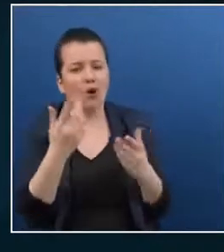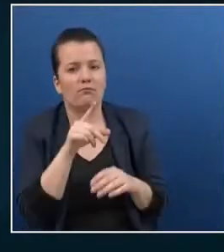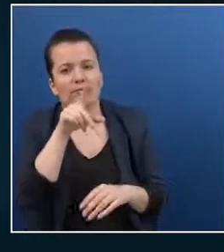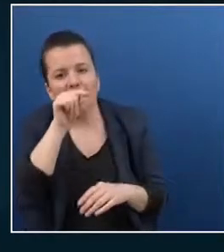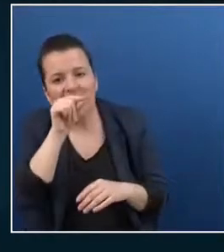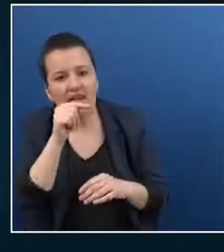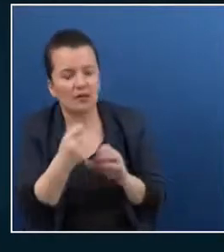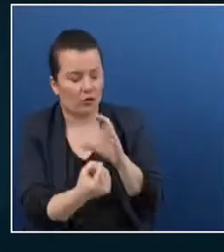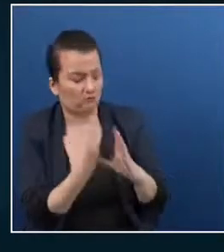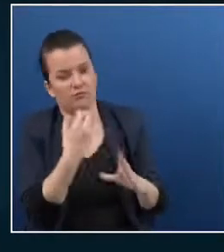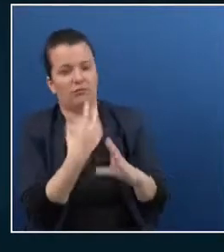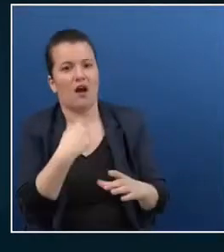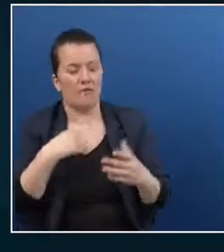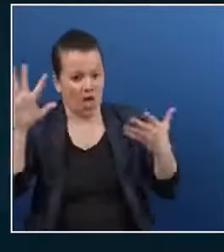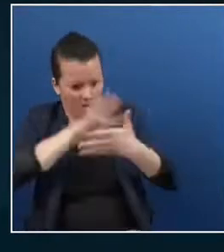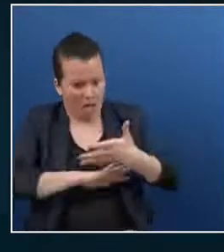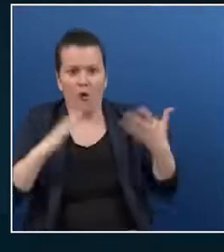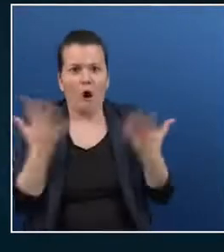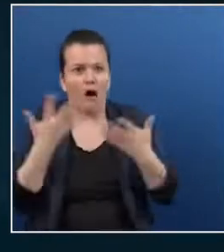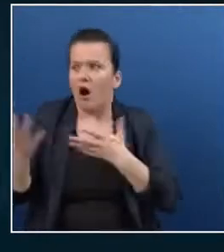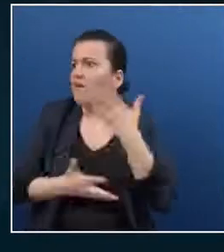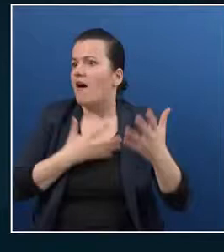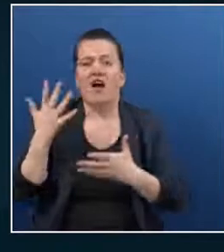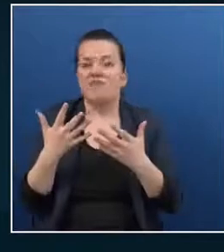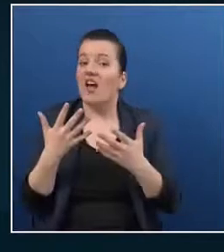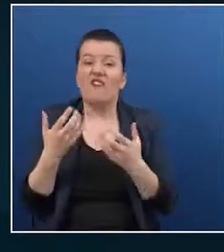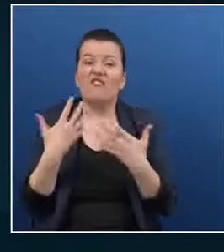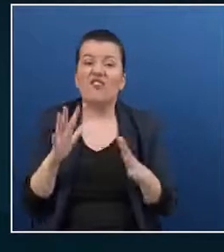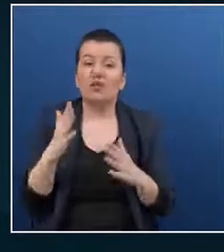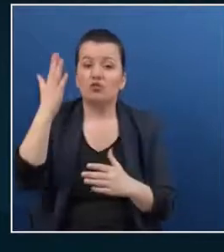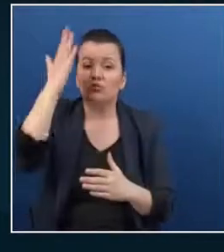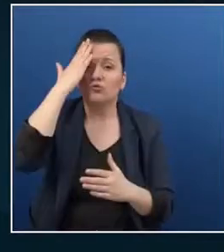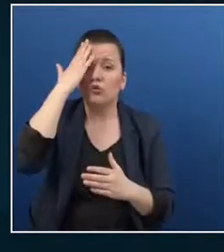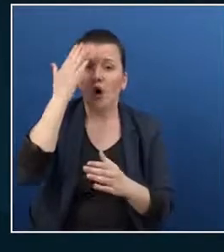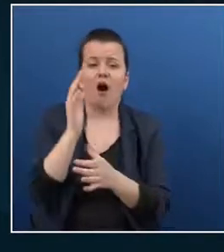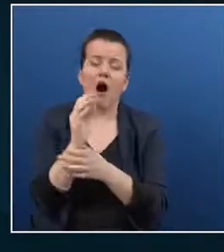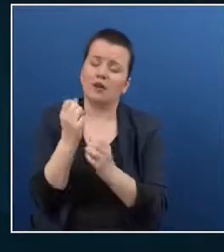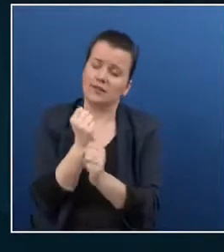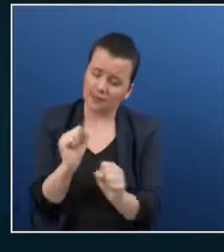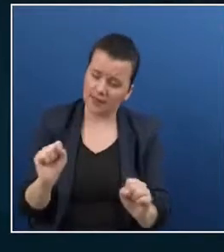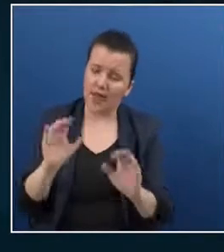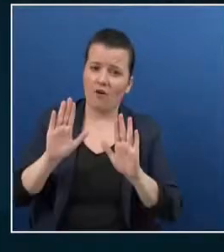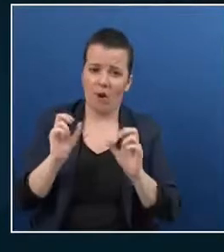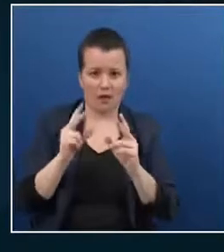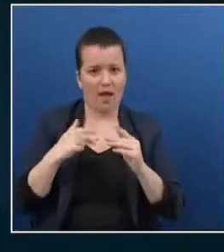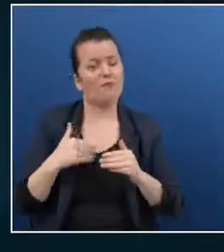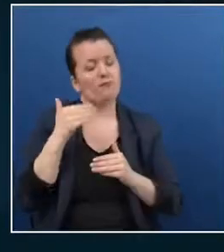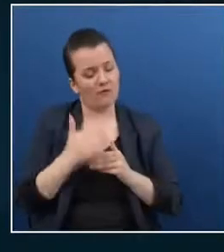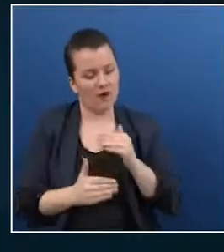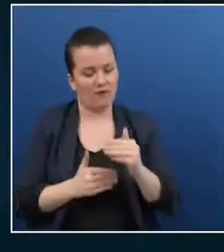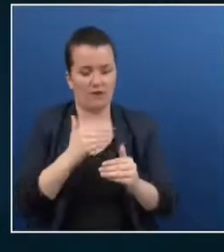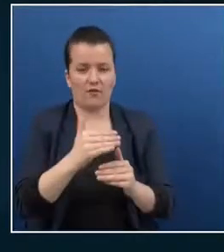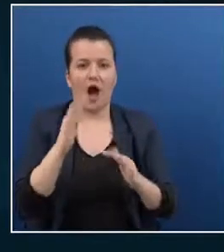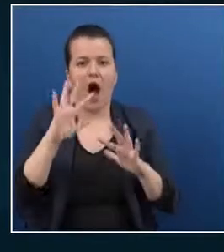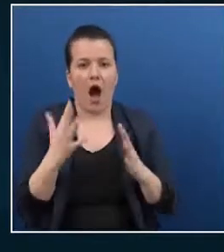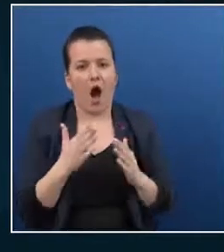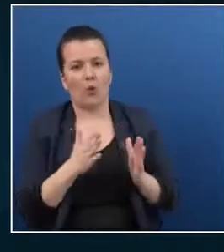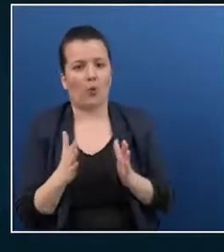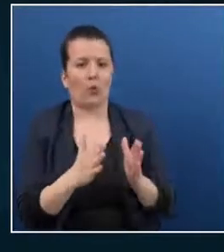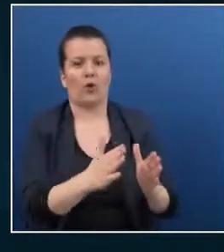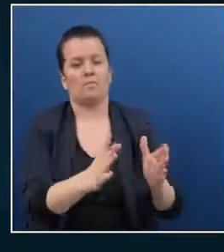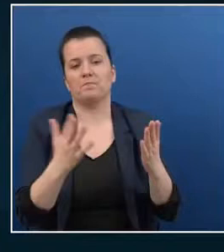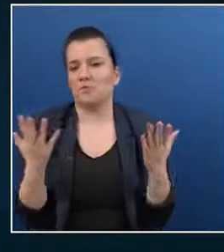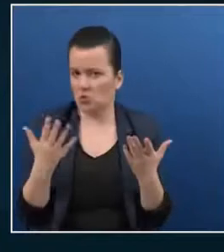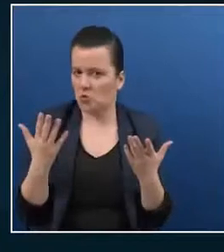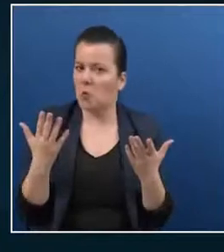less confusion if you knew that you were actually safe and now you had to go get instructions to go do something. And of course, if something